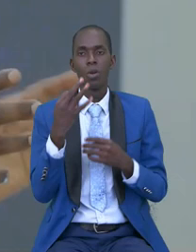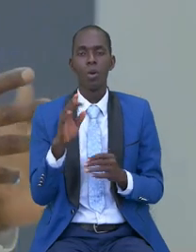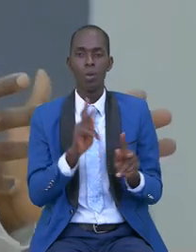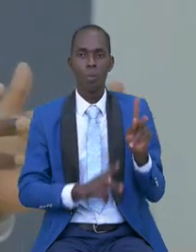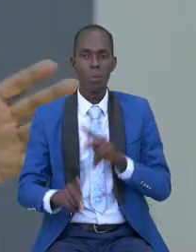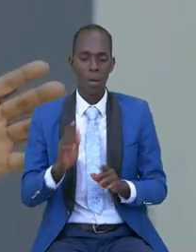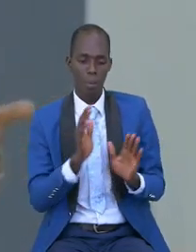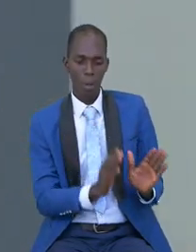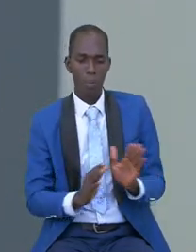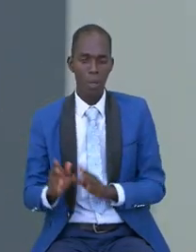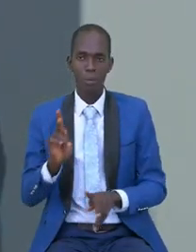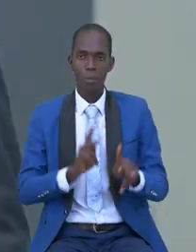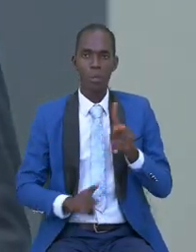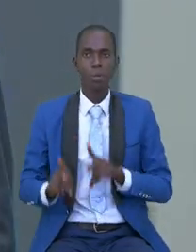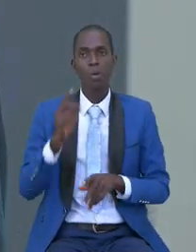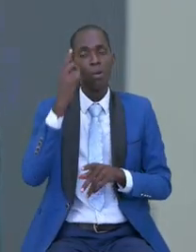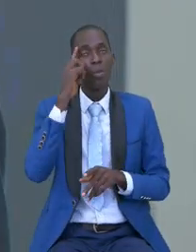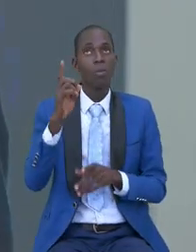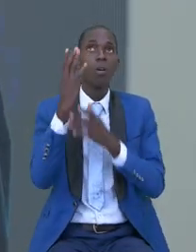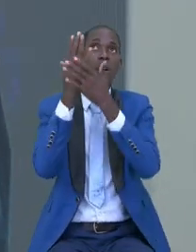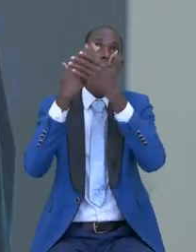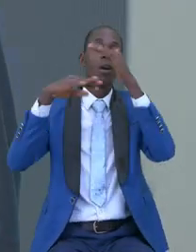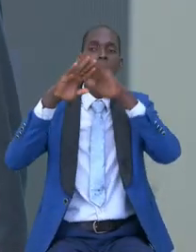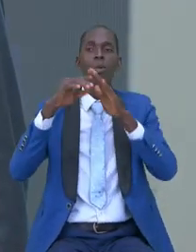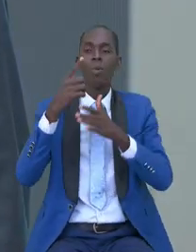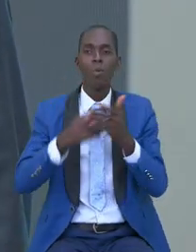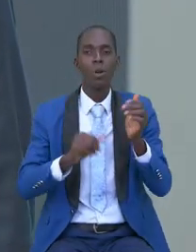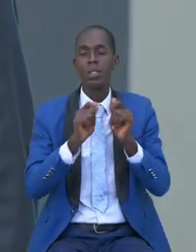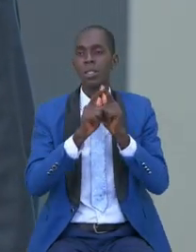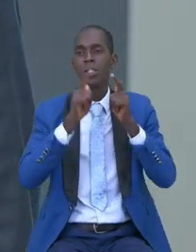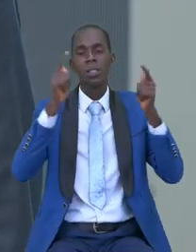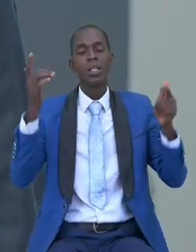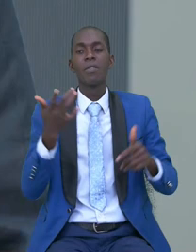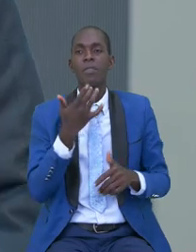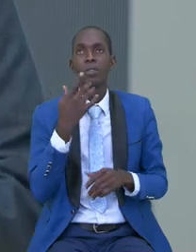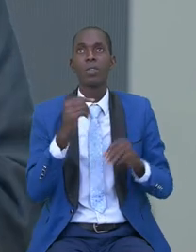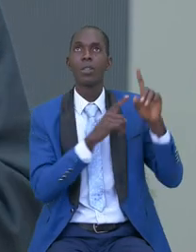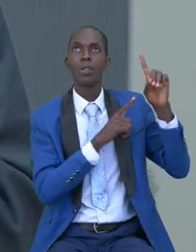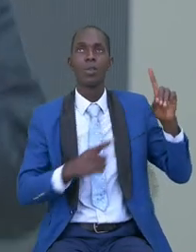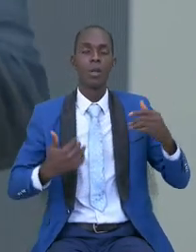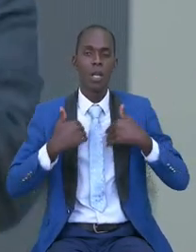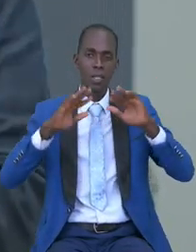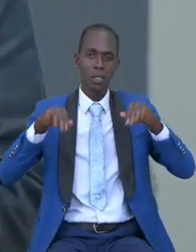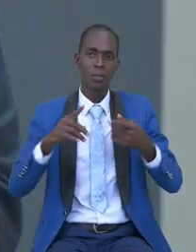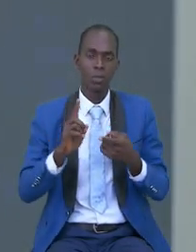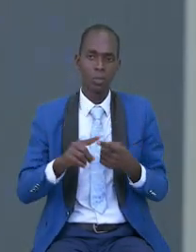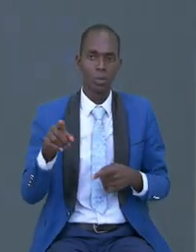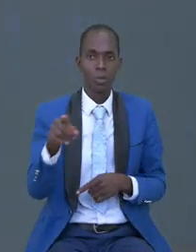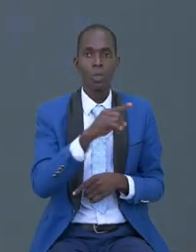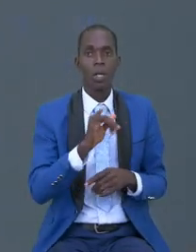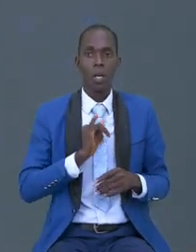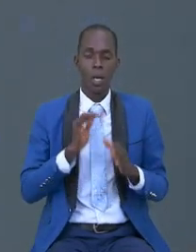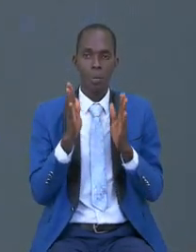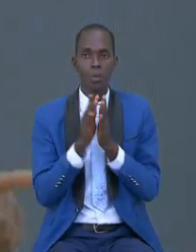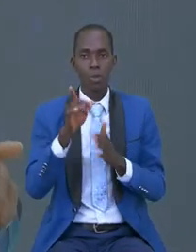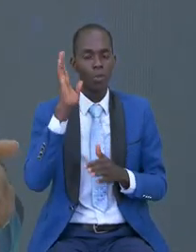prepare them for heaven. What a great favor the Lord has given you. I pray you'll know the